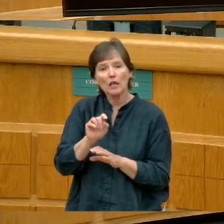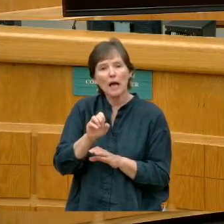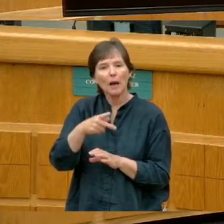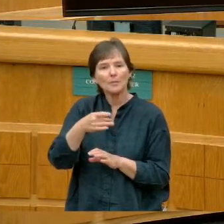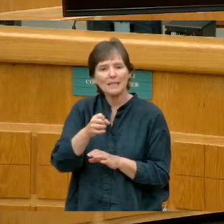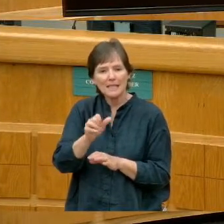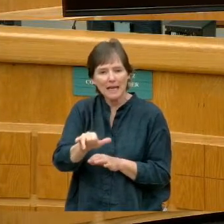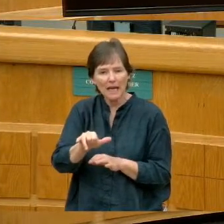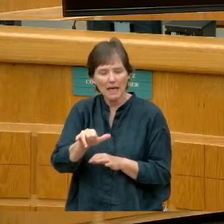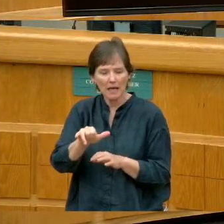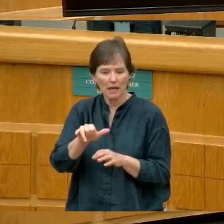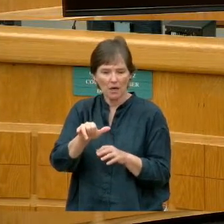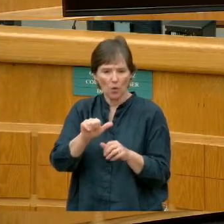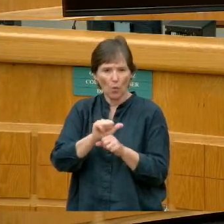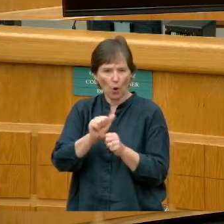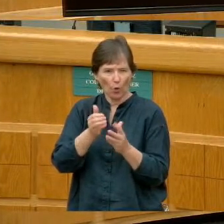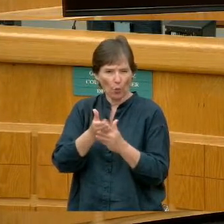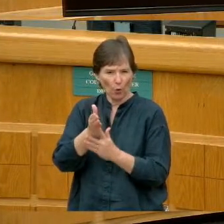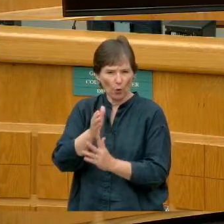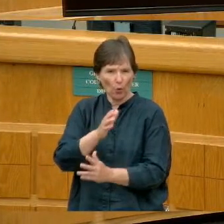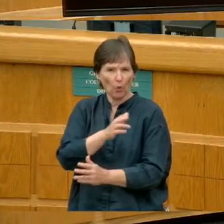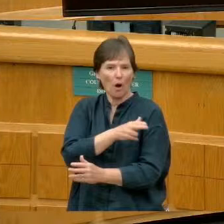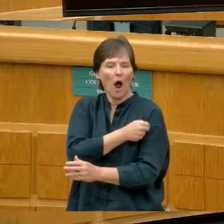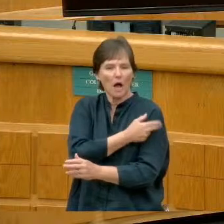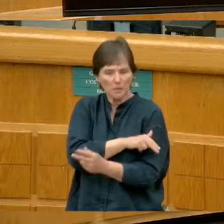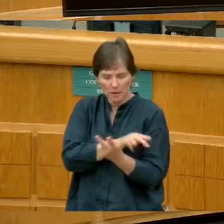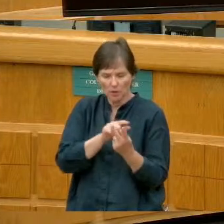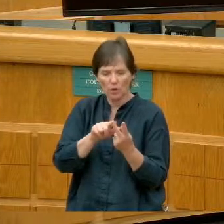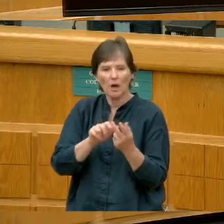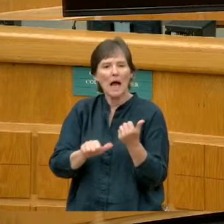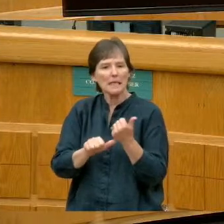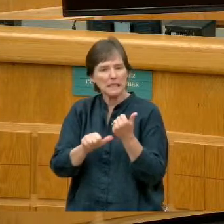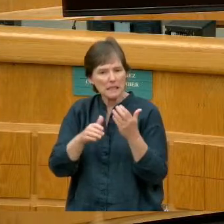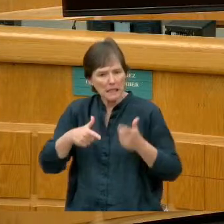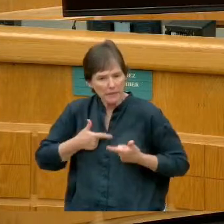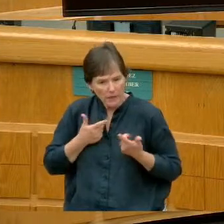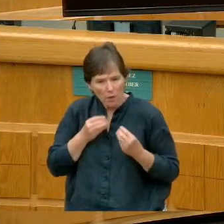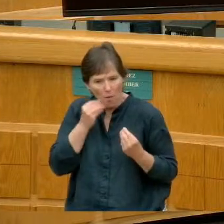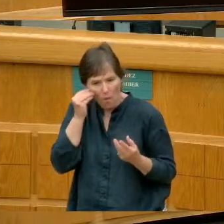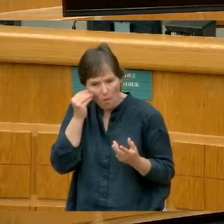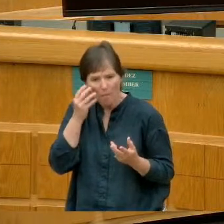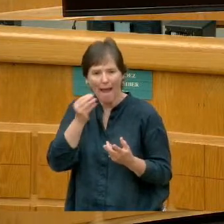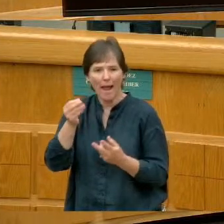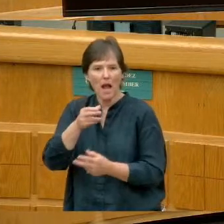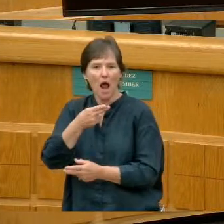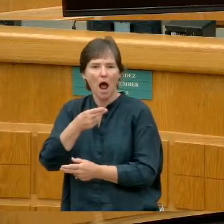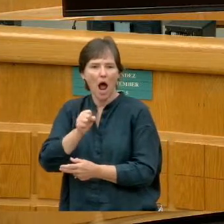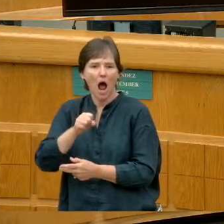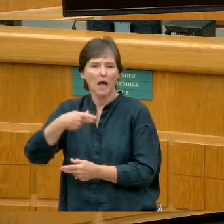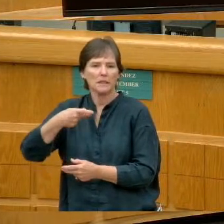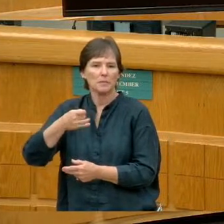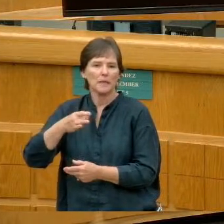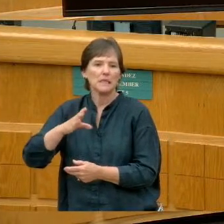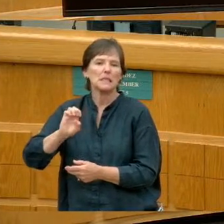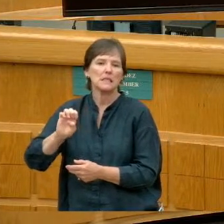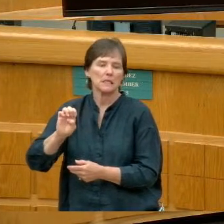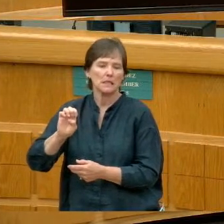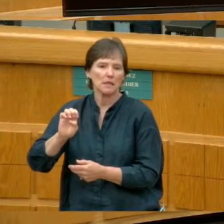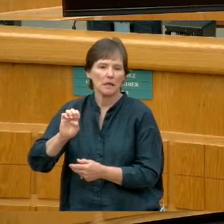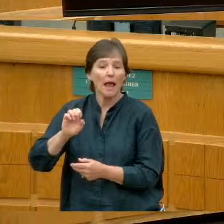hospitals, we work with assisted living homes, and we work with hospice. And I believe that we are doing a good